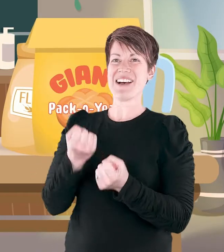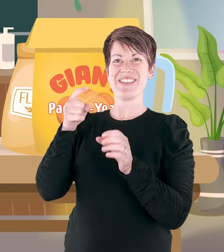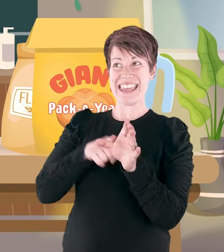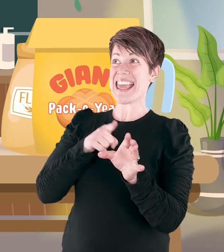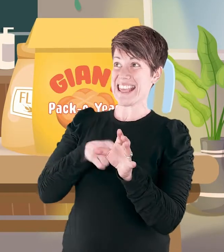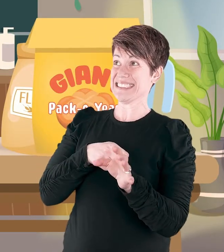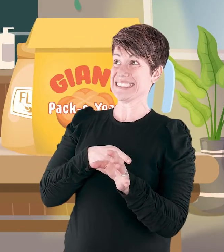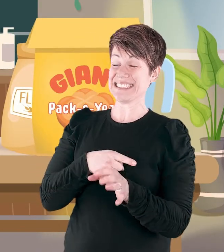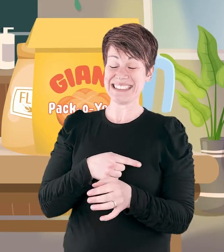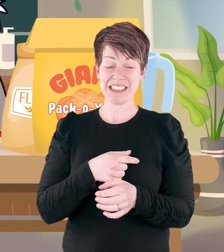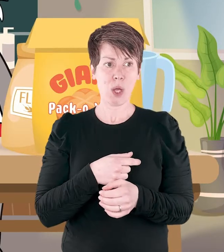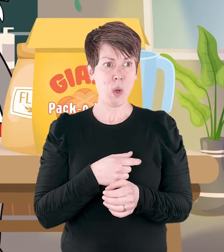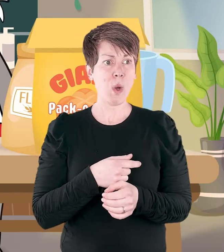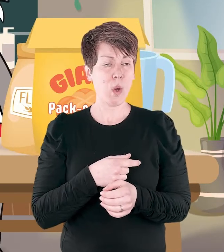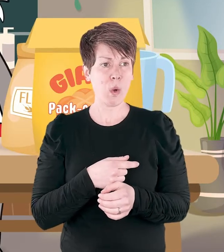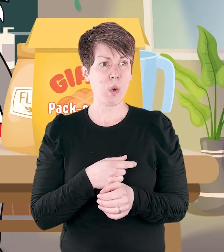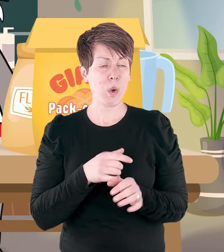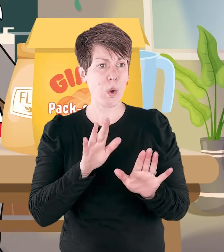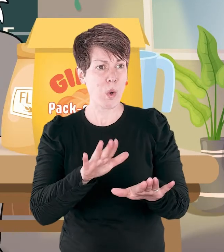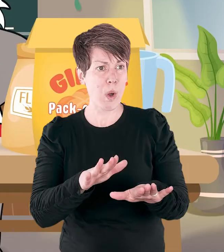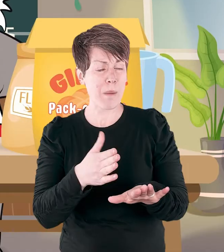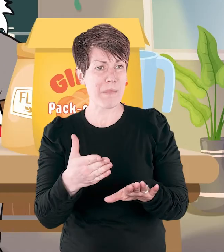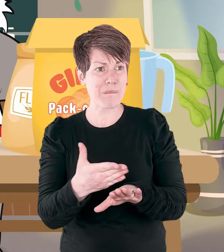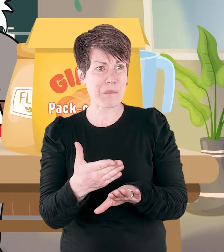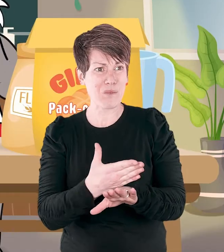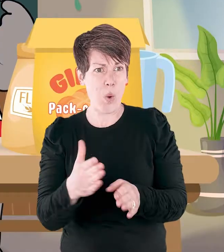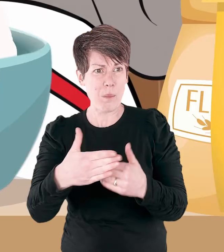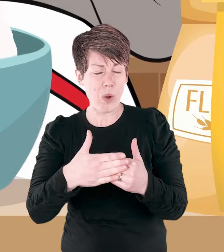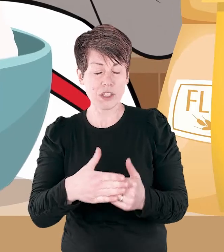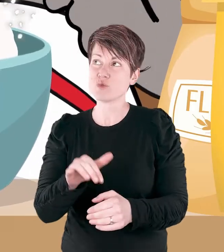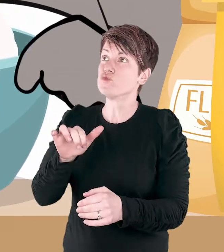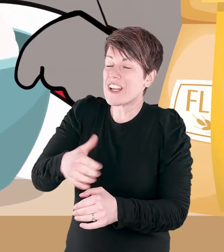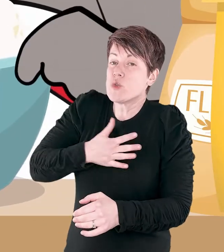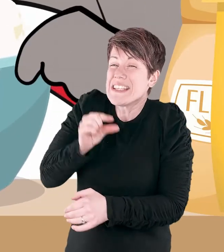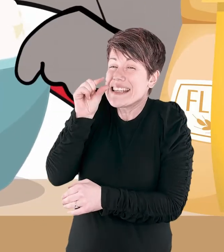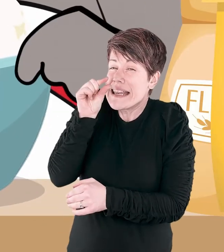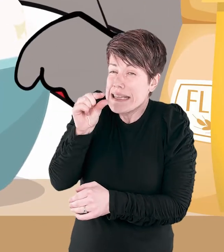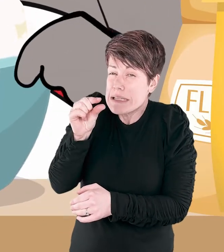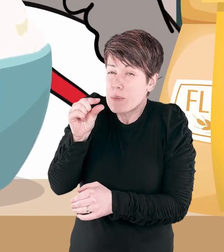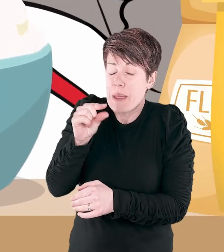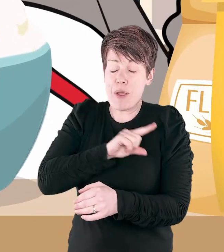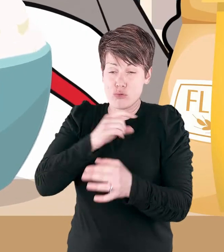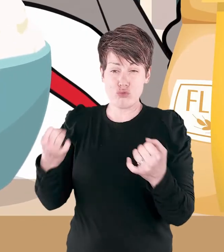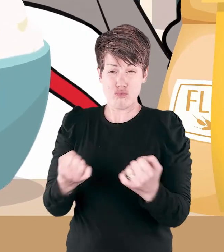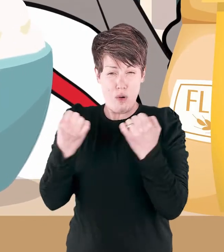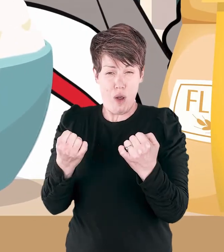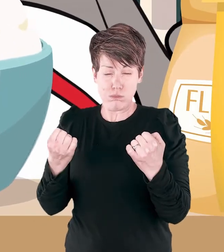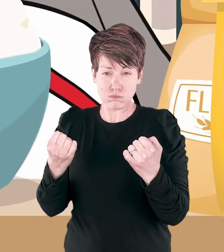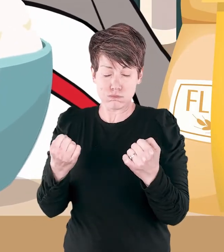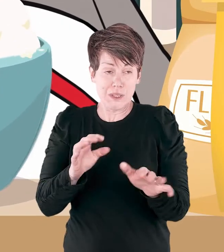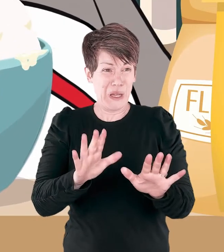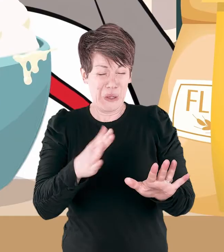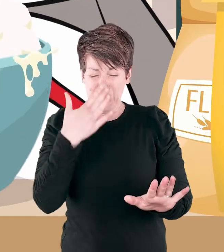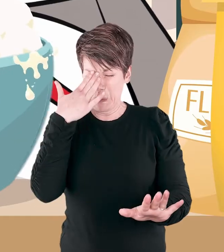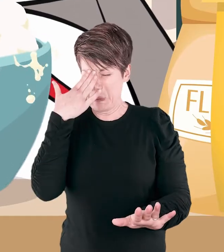Mr. Narrator. Oh, Lulu, before you add... You only need a pinch. It's really strong stuff.